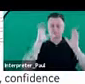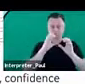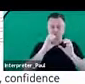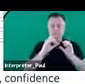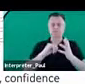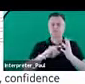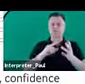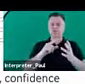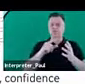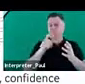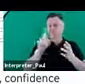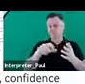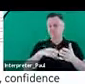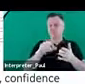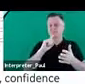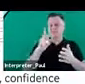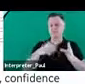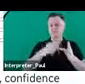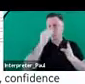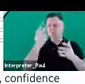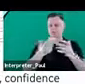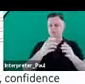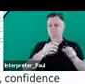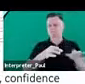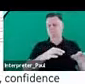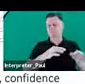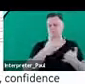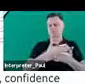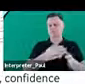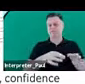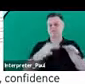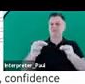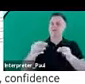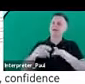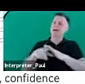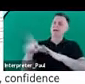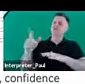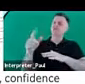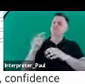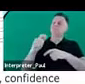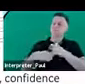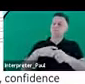out of university. But during that time, I developed adaptability, confidence and resilience.